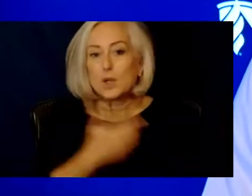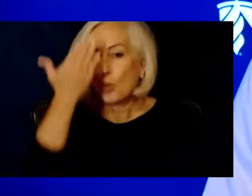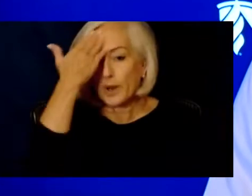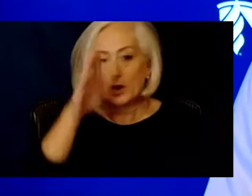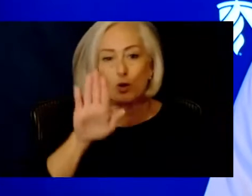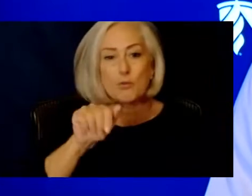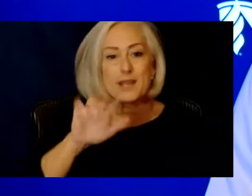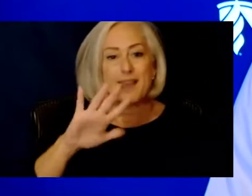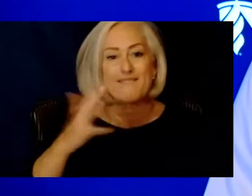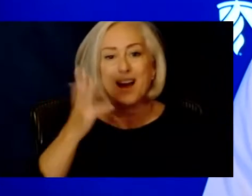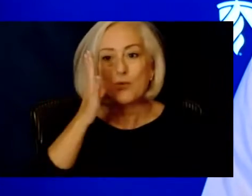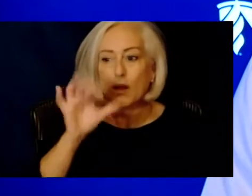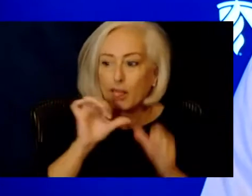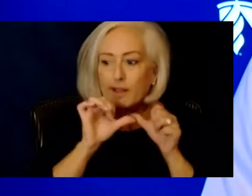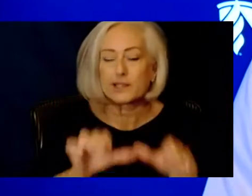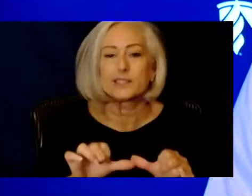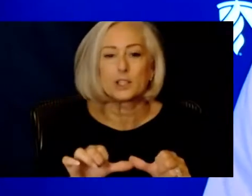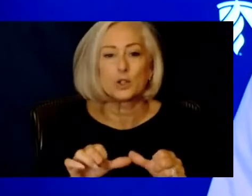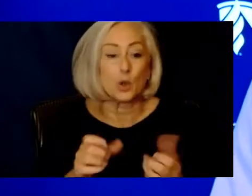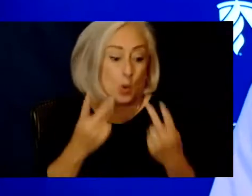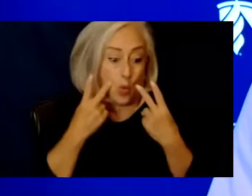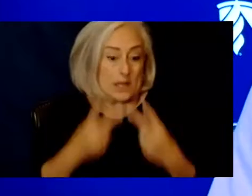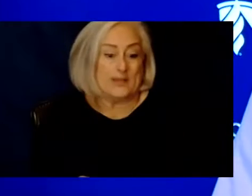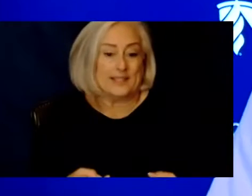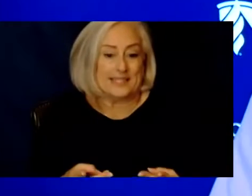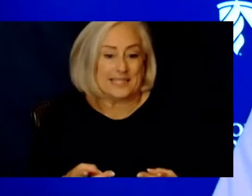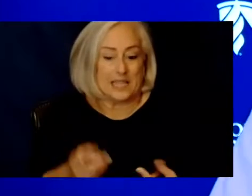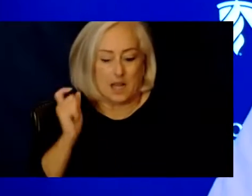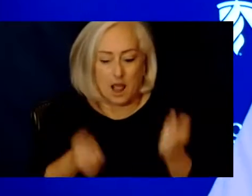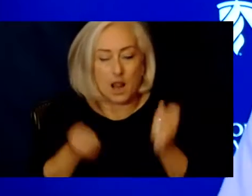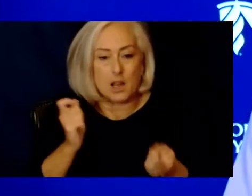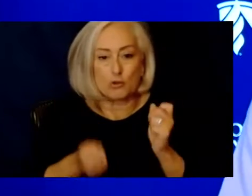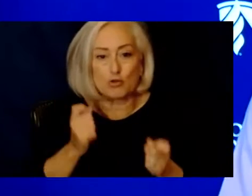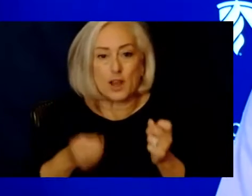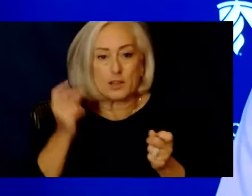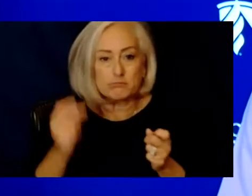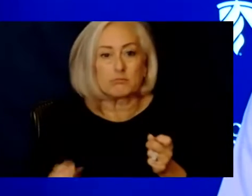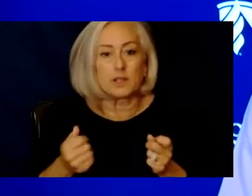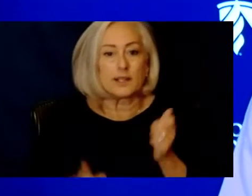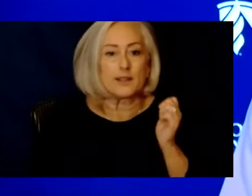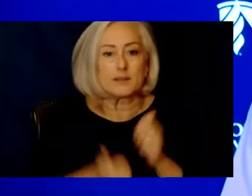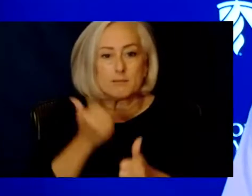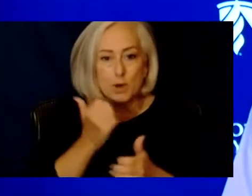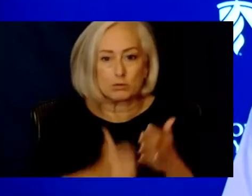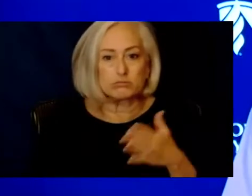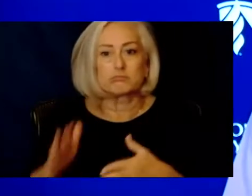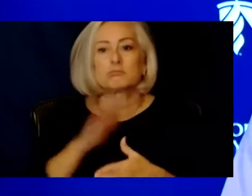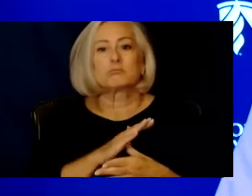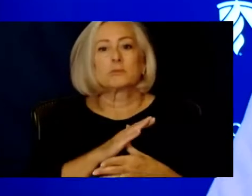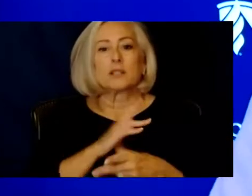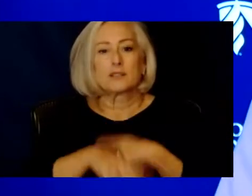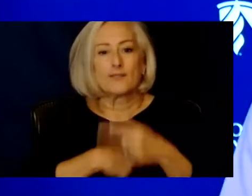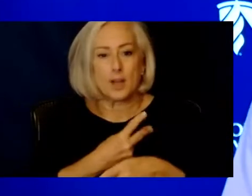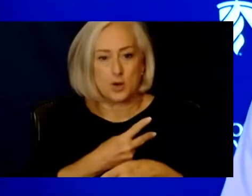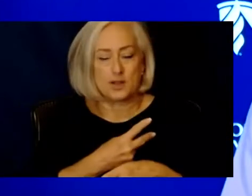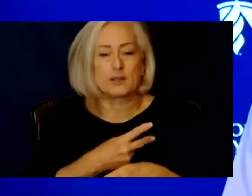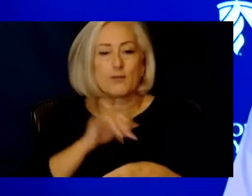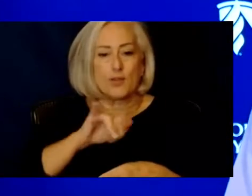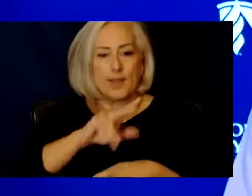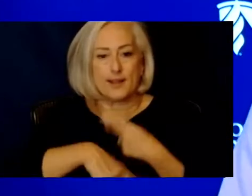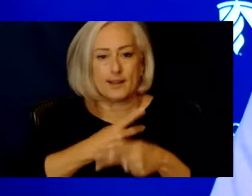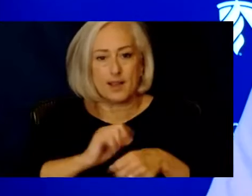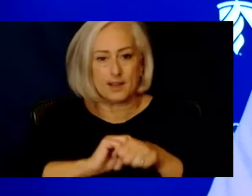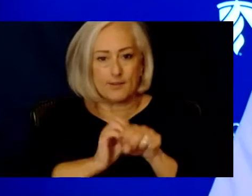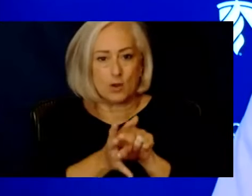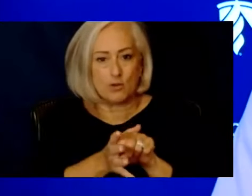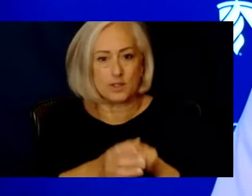seen such rapid change in these most dominant variants as we for this latest surge as well.